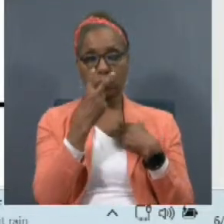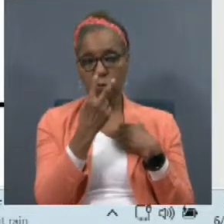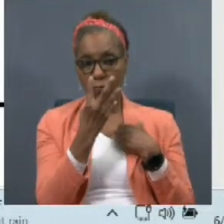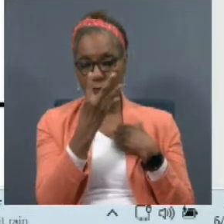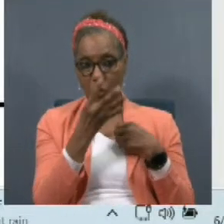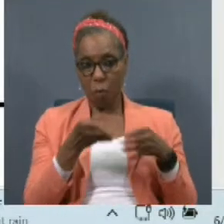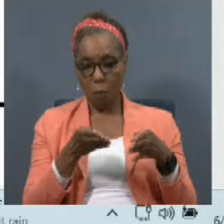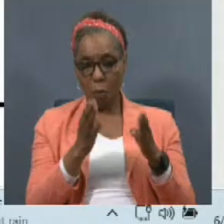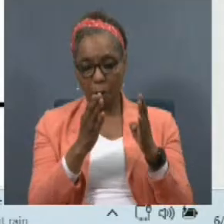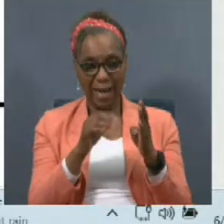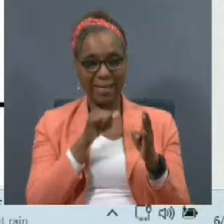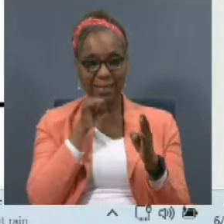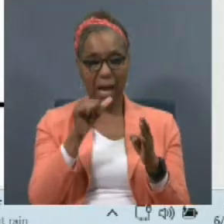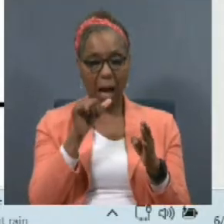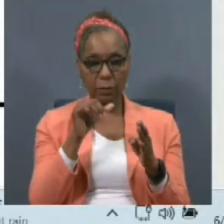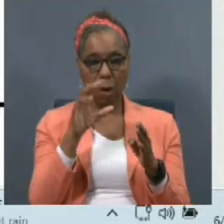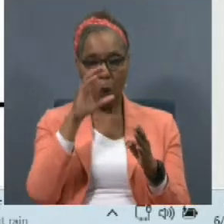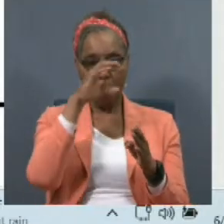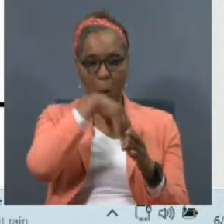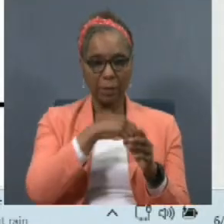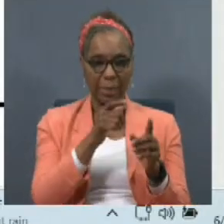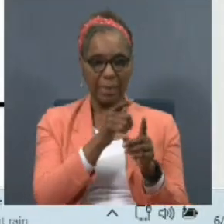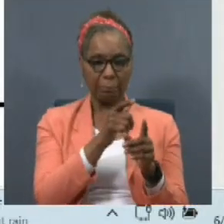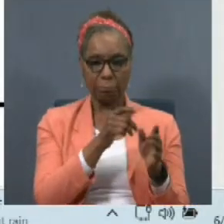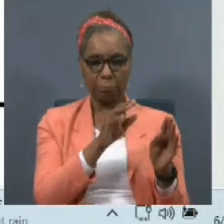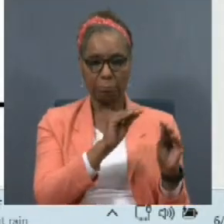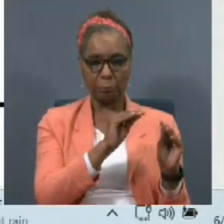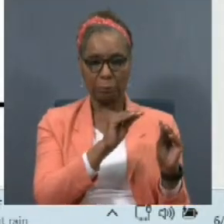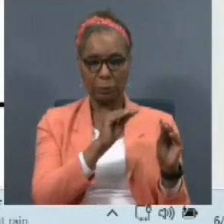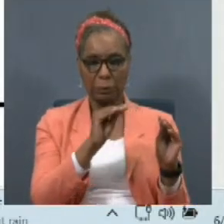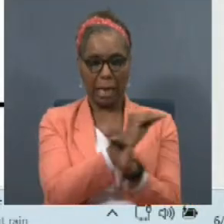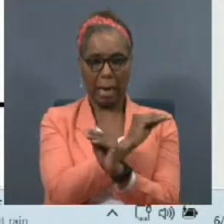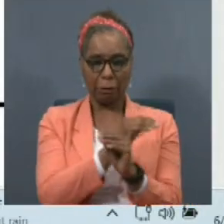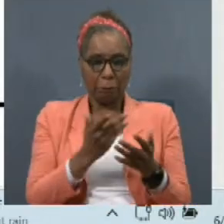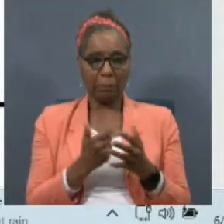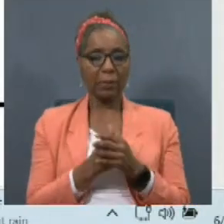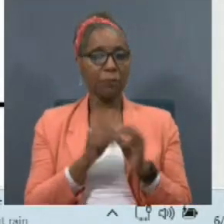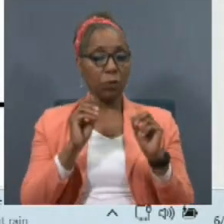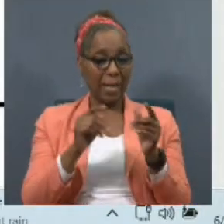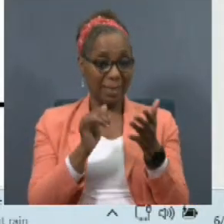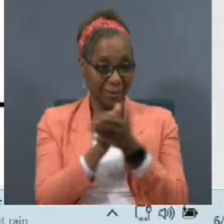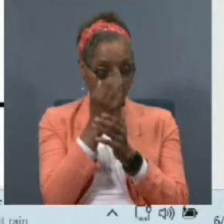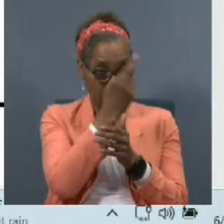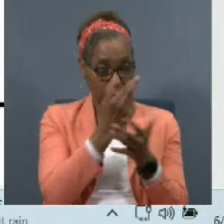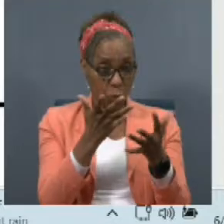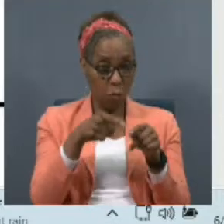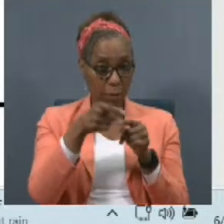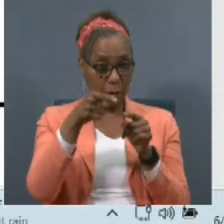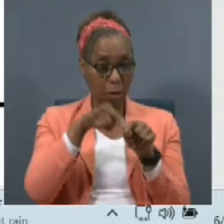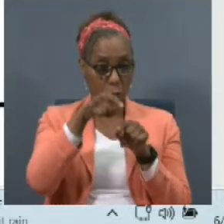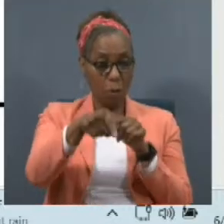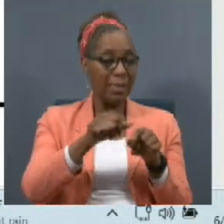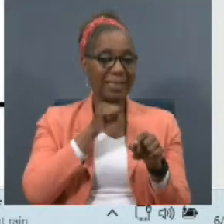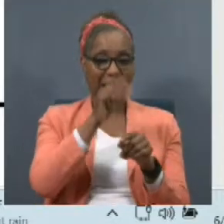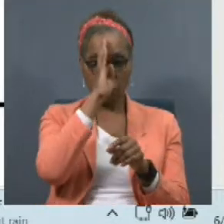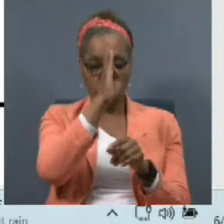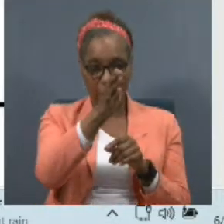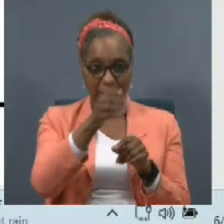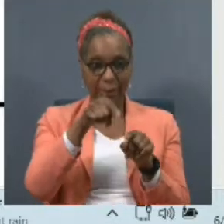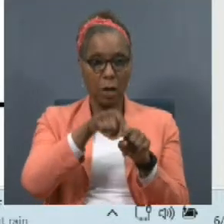oddly staggered. Is that part of the reason why you want it across from, it's not directly